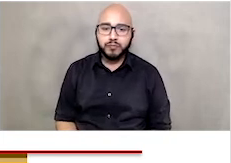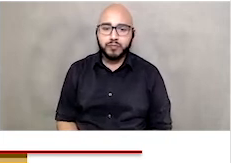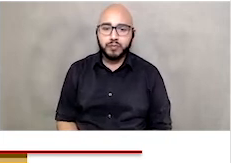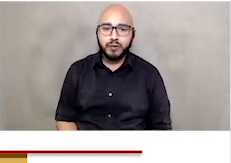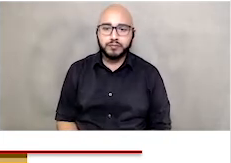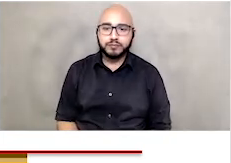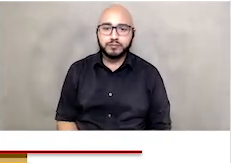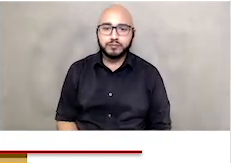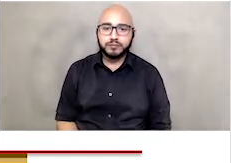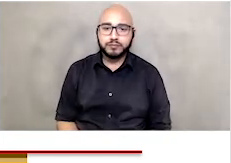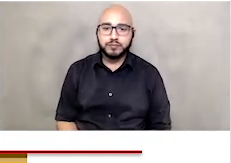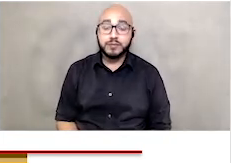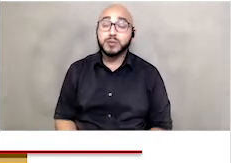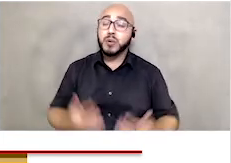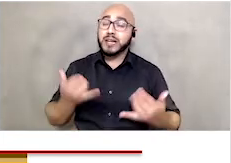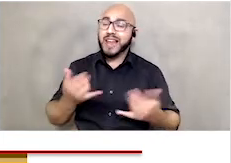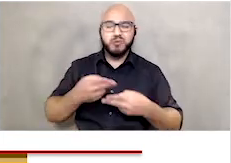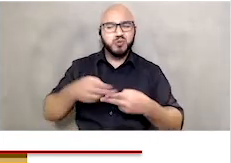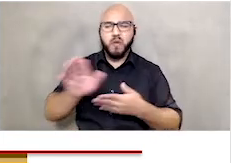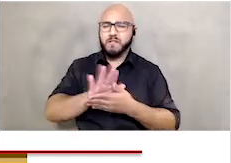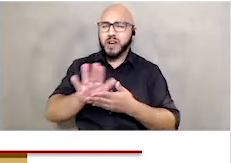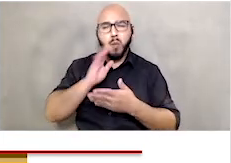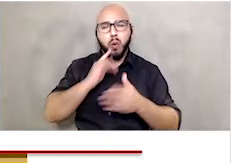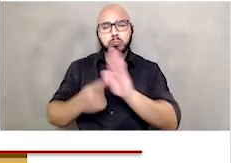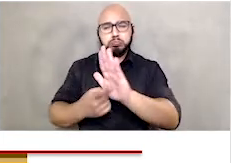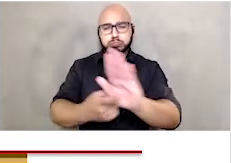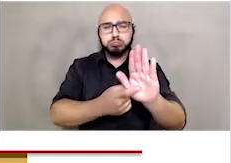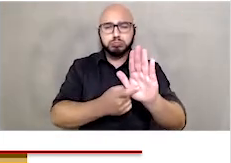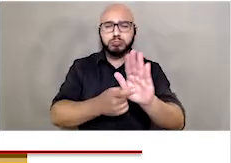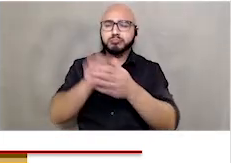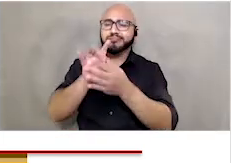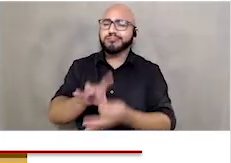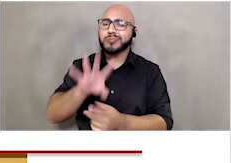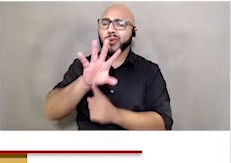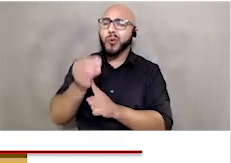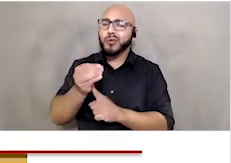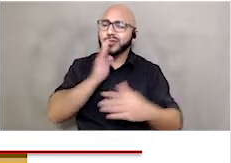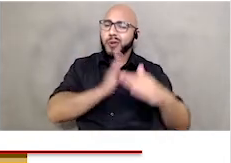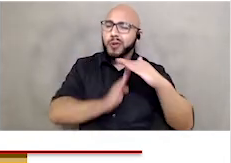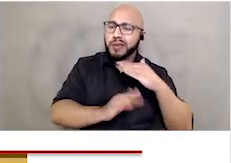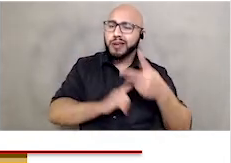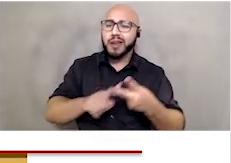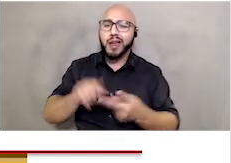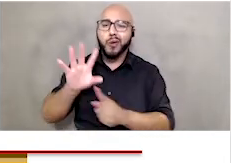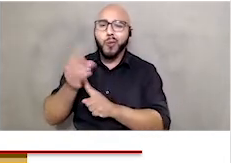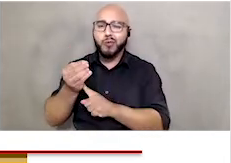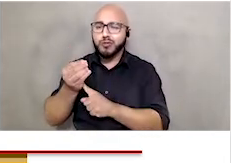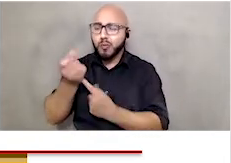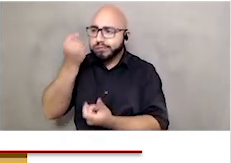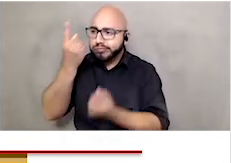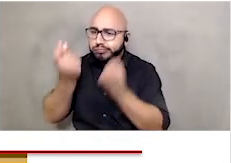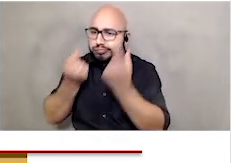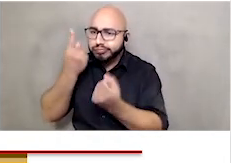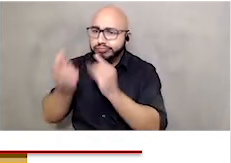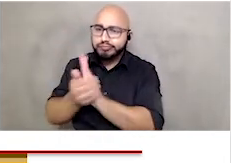And so we would just like to play this short video on cultural humility and cultural competence.